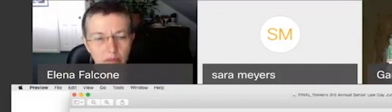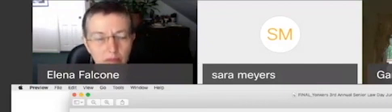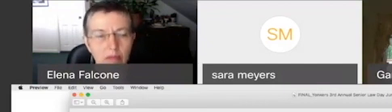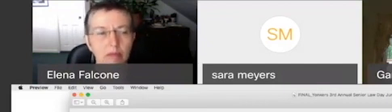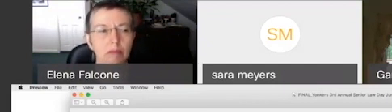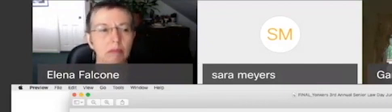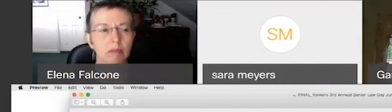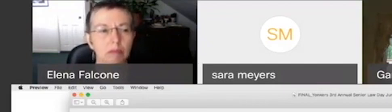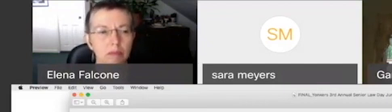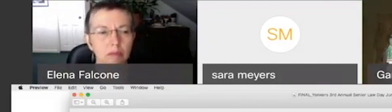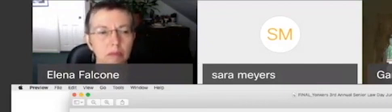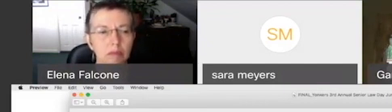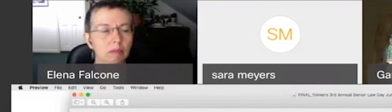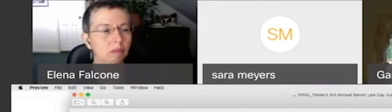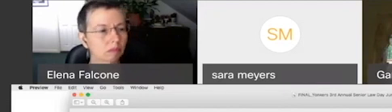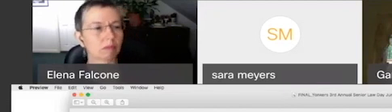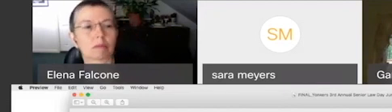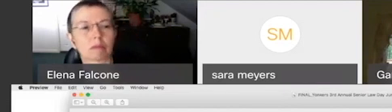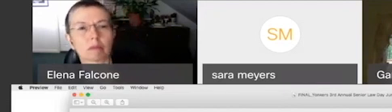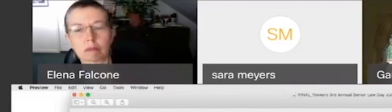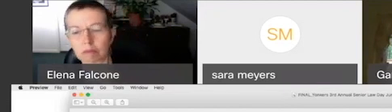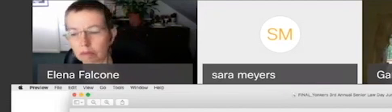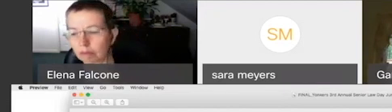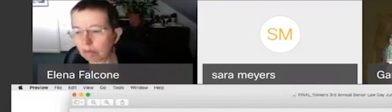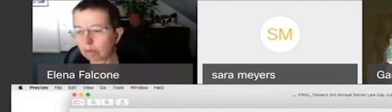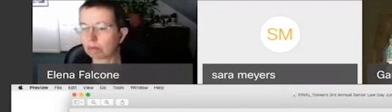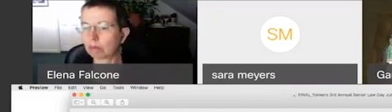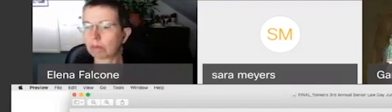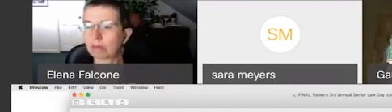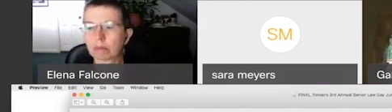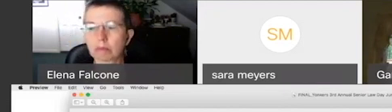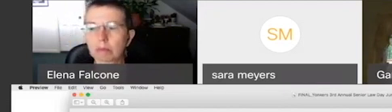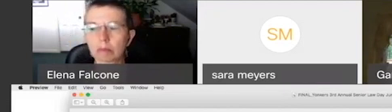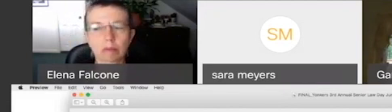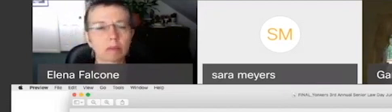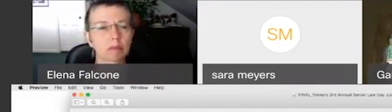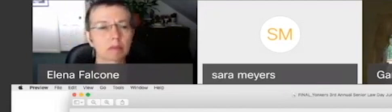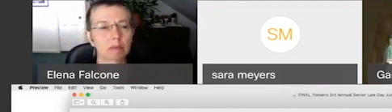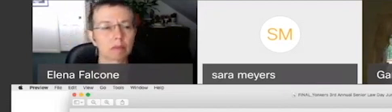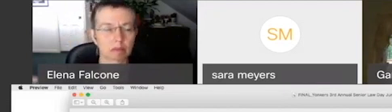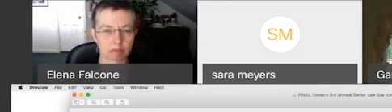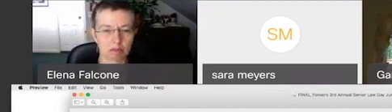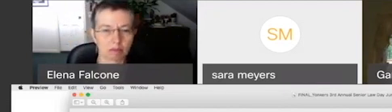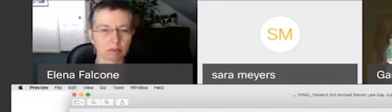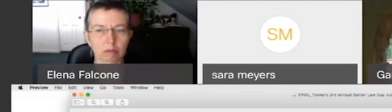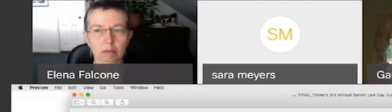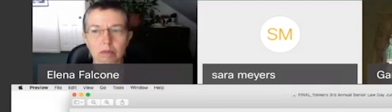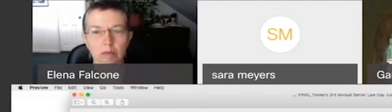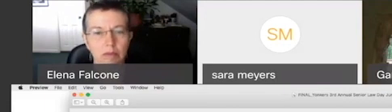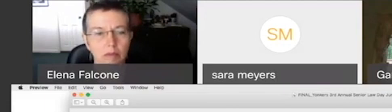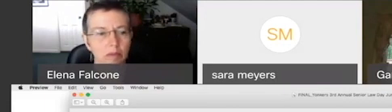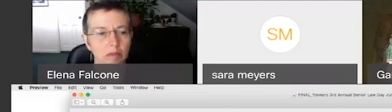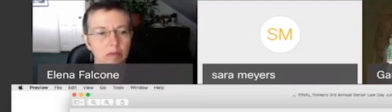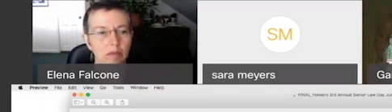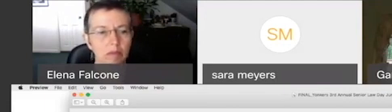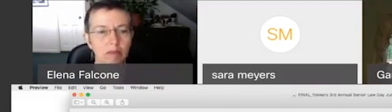that occurred to the long-term care program, okay? And they're going to affect people who are applying for Medicaid. They're going to affect